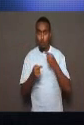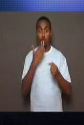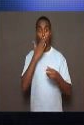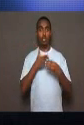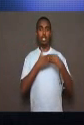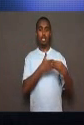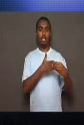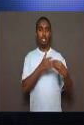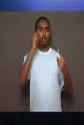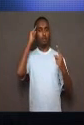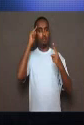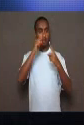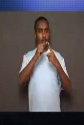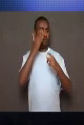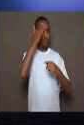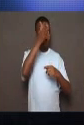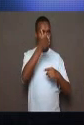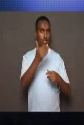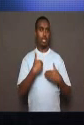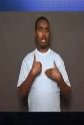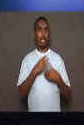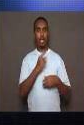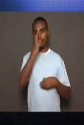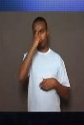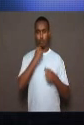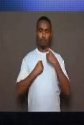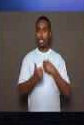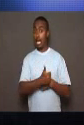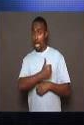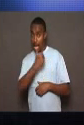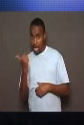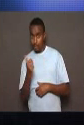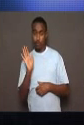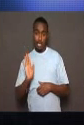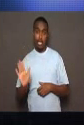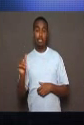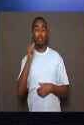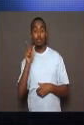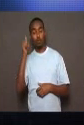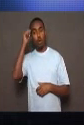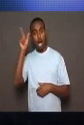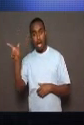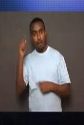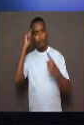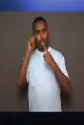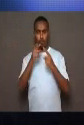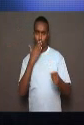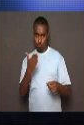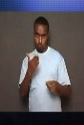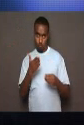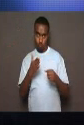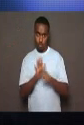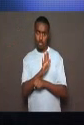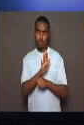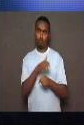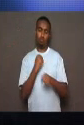leader has a plan for the future and convinces others that his or her plan is good enough to be